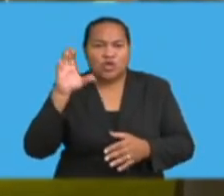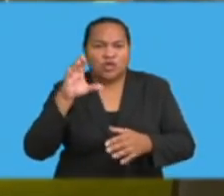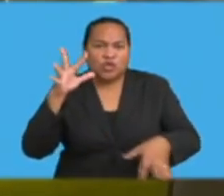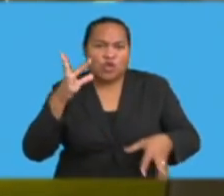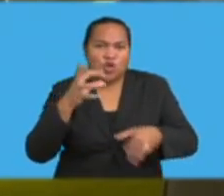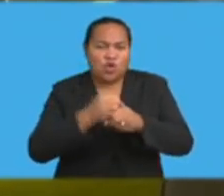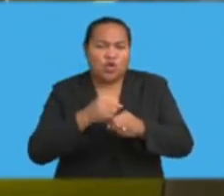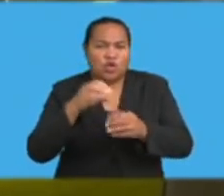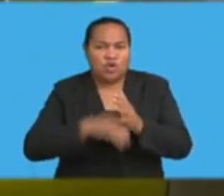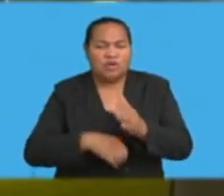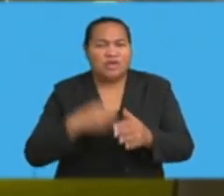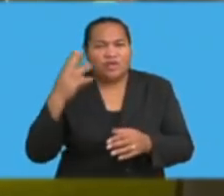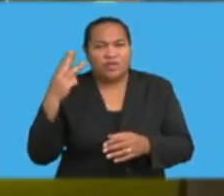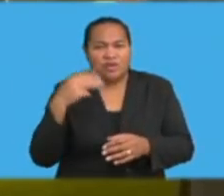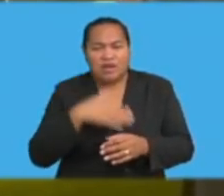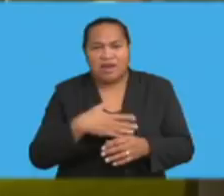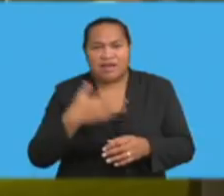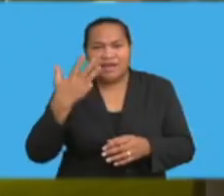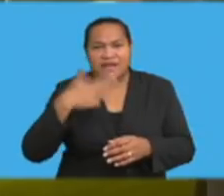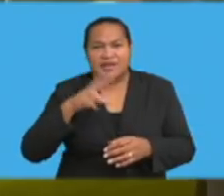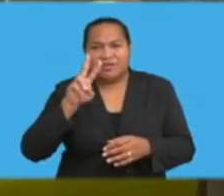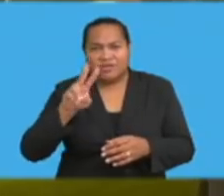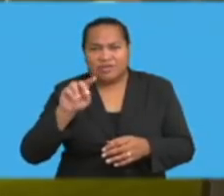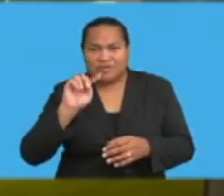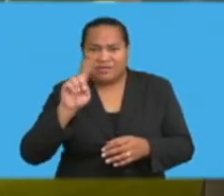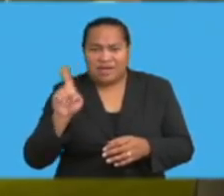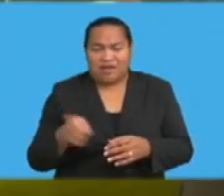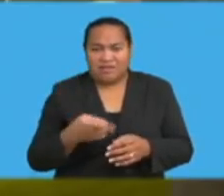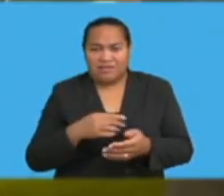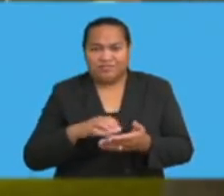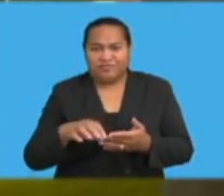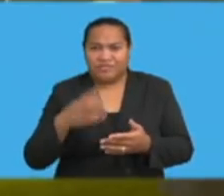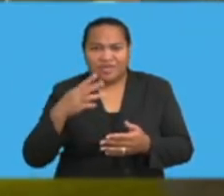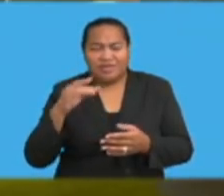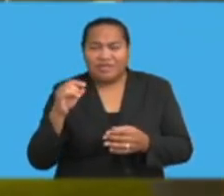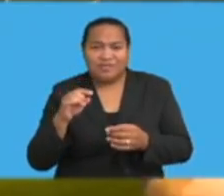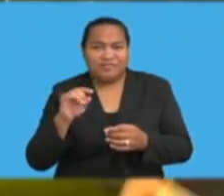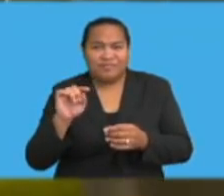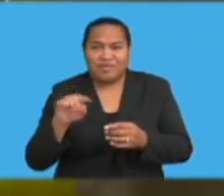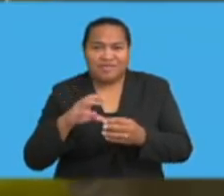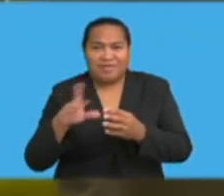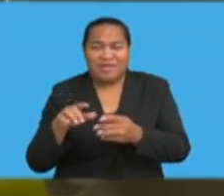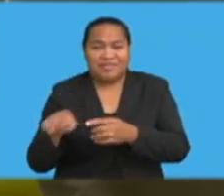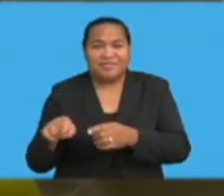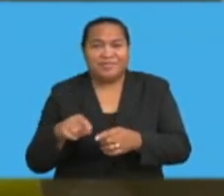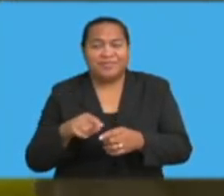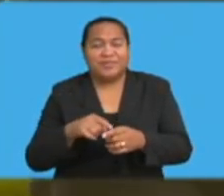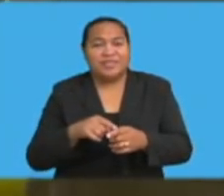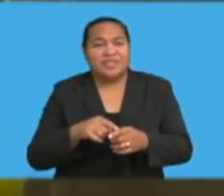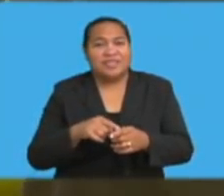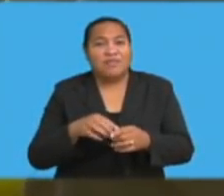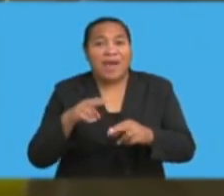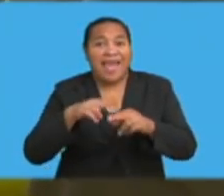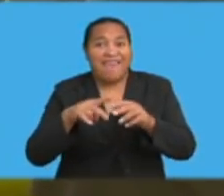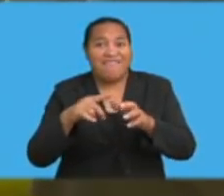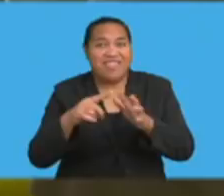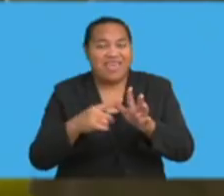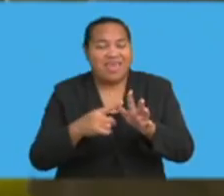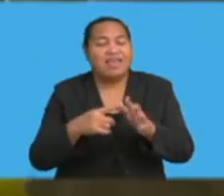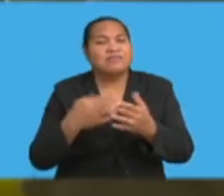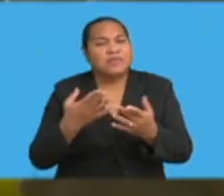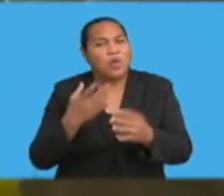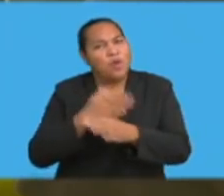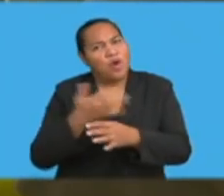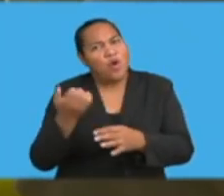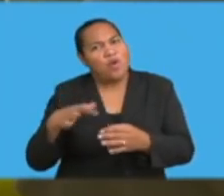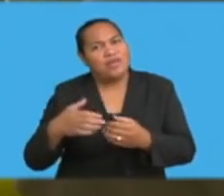time was $392,248, which is the assessment that was given by FEA. Madam Speaker, the work in fact had already started.